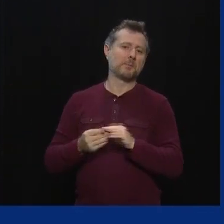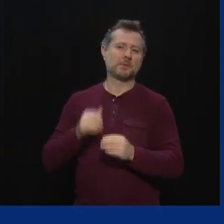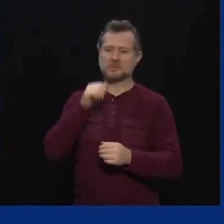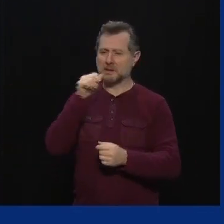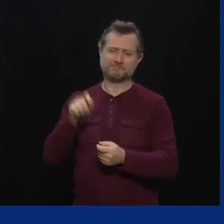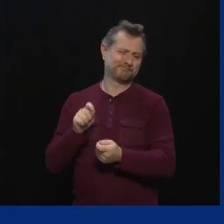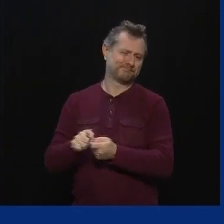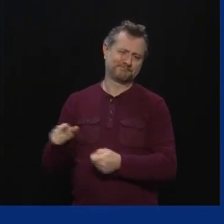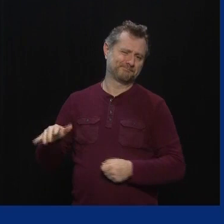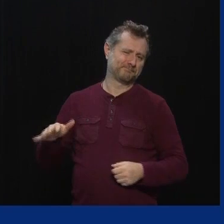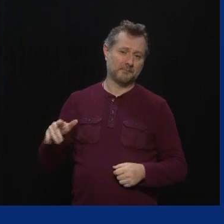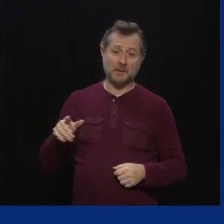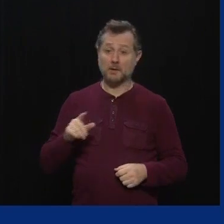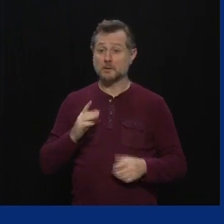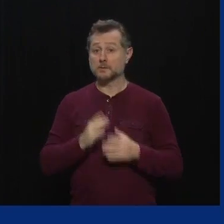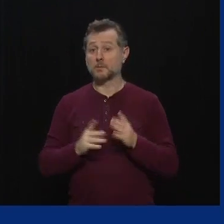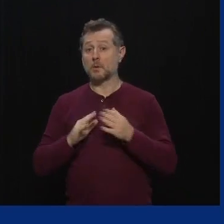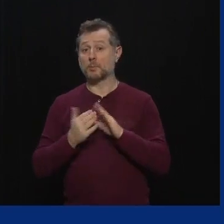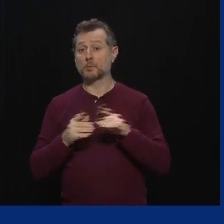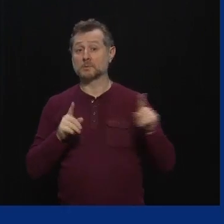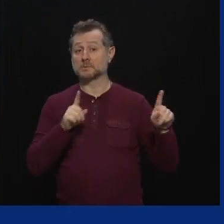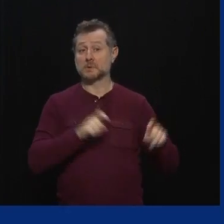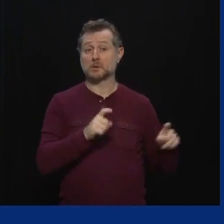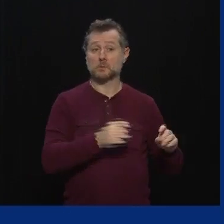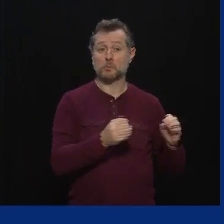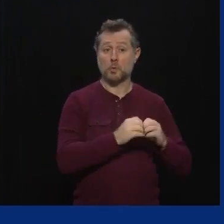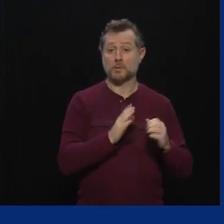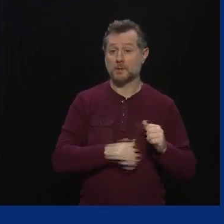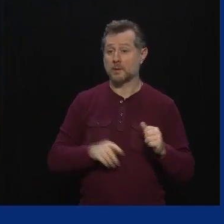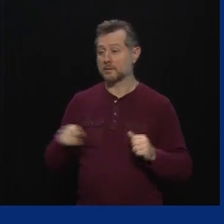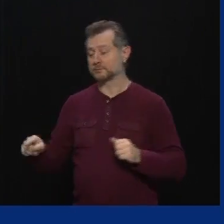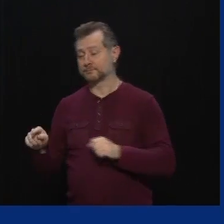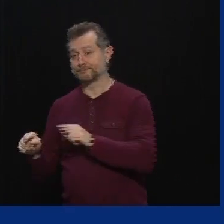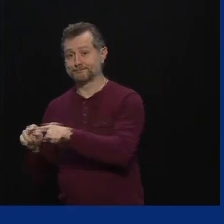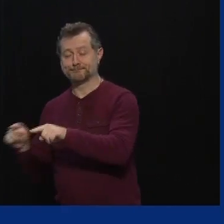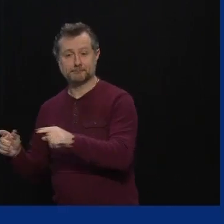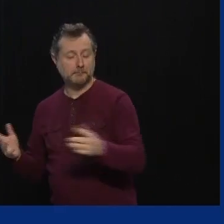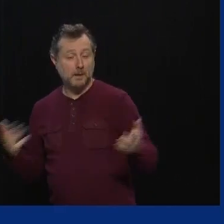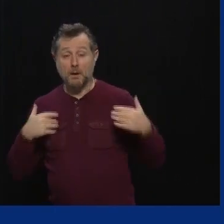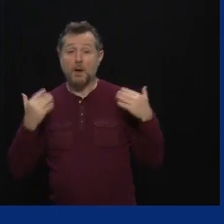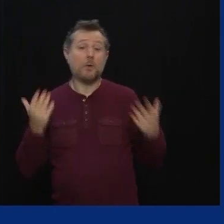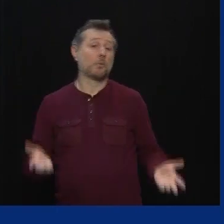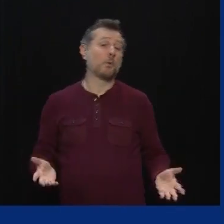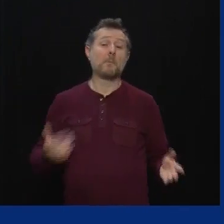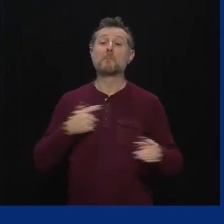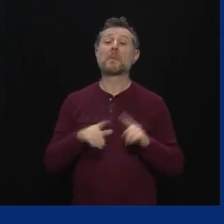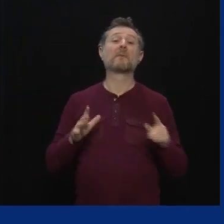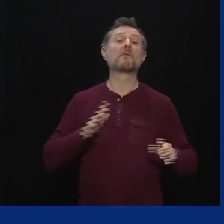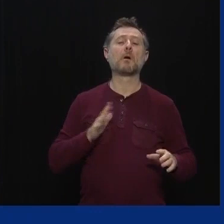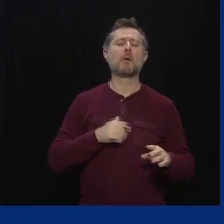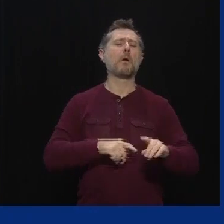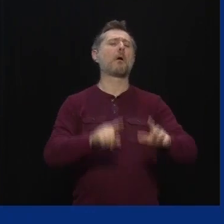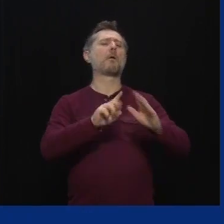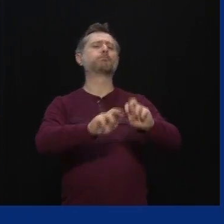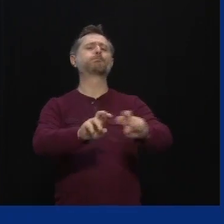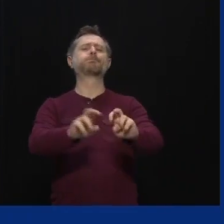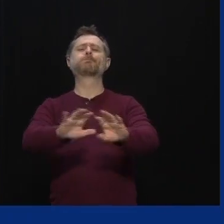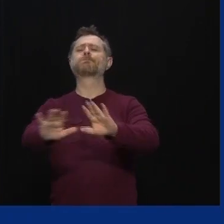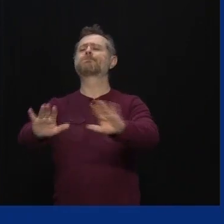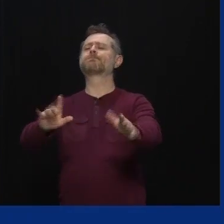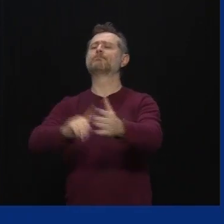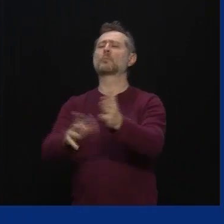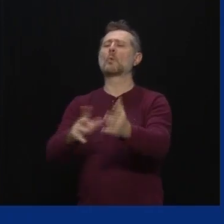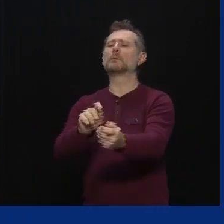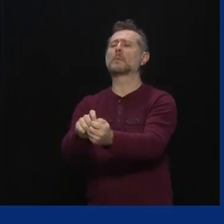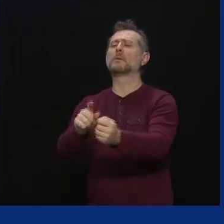than others, so I will take that. So let's give another way of looking at the numbers so we can assess exactly what's going on in different parts of our state. And